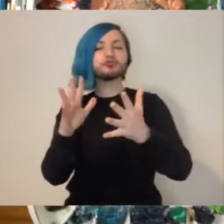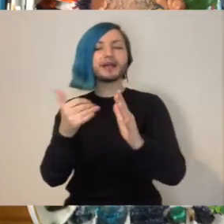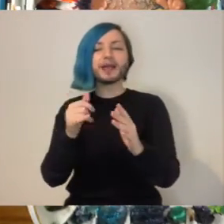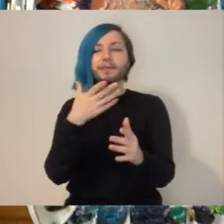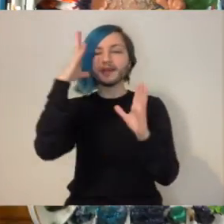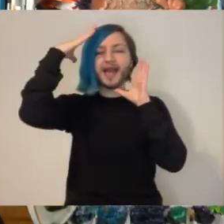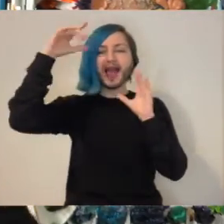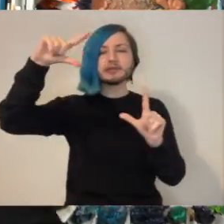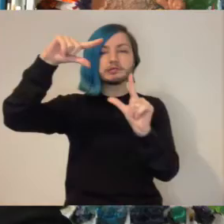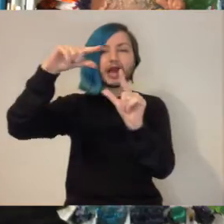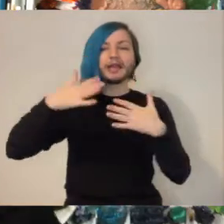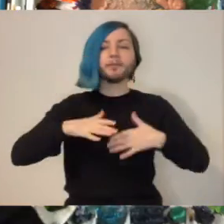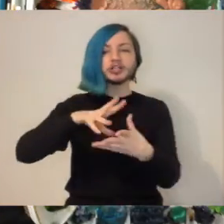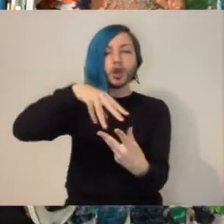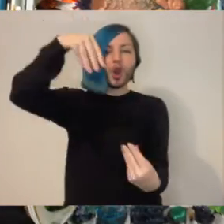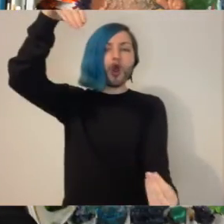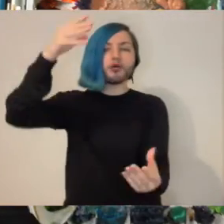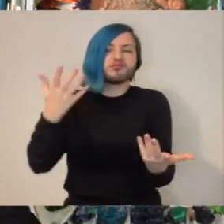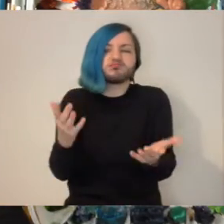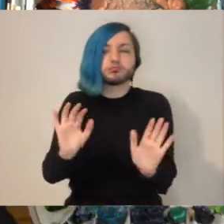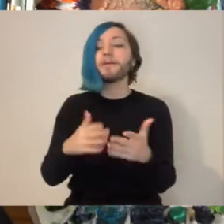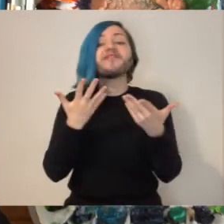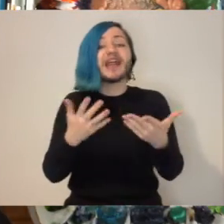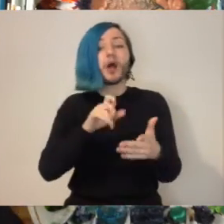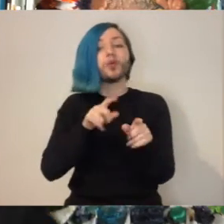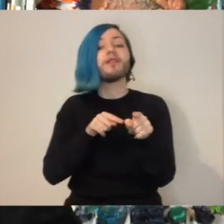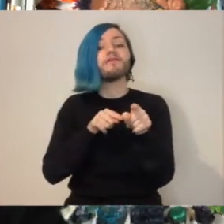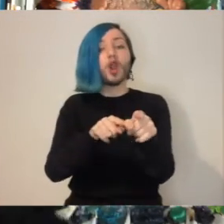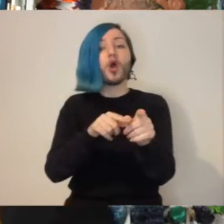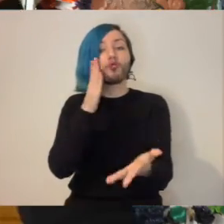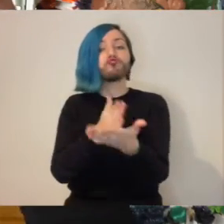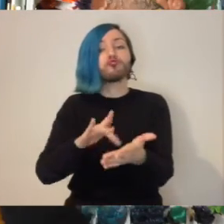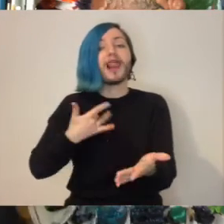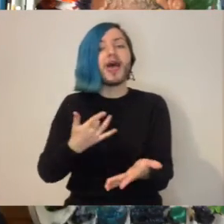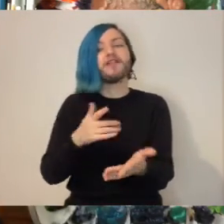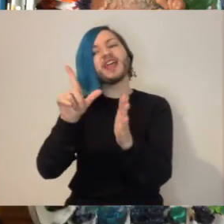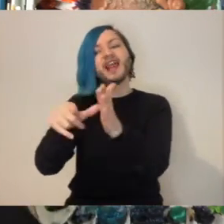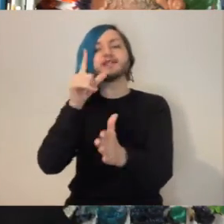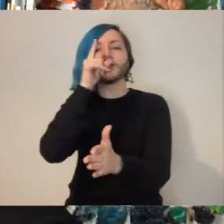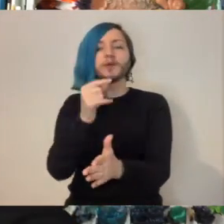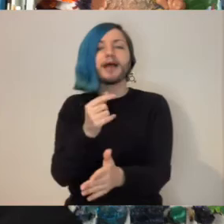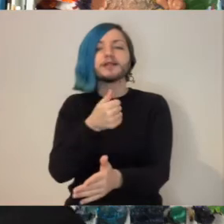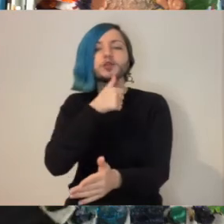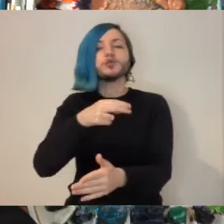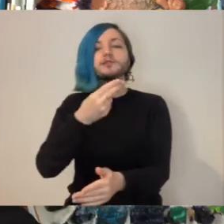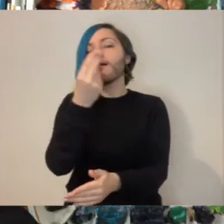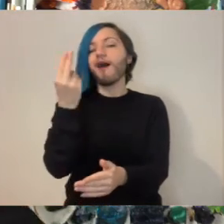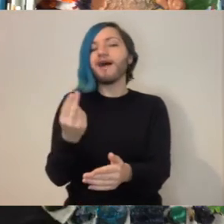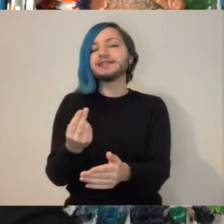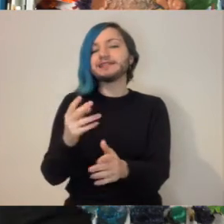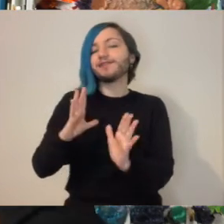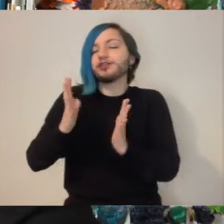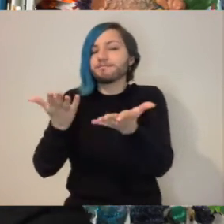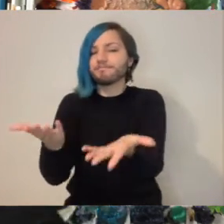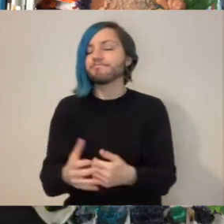the body long and thin, but right now we're just going to go with proportion, okay? And then you can push the boundaries later. Artist license, we